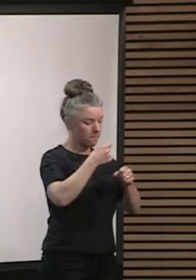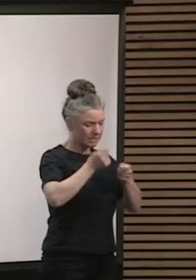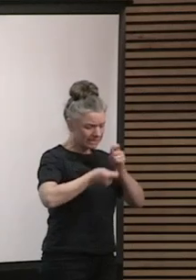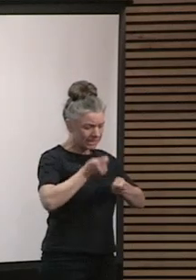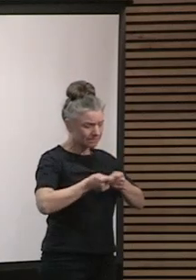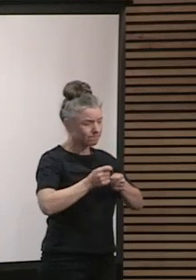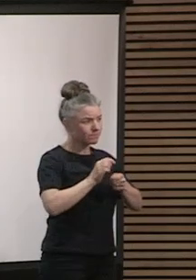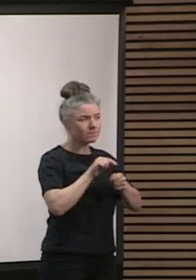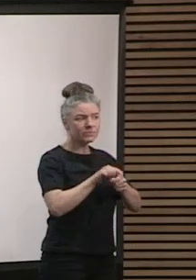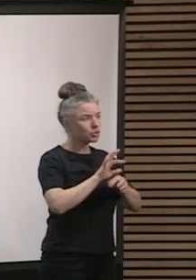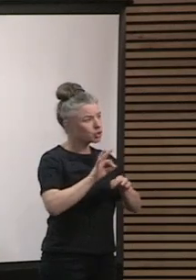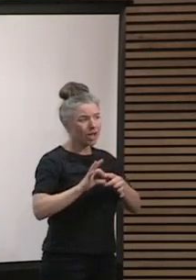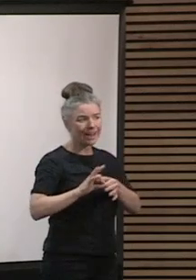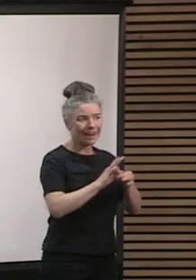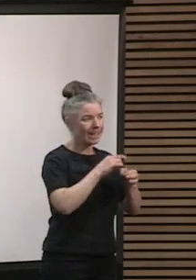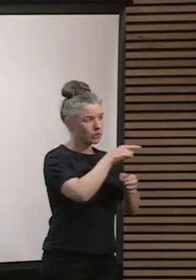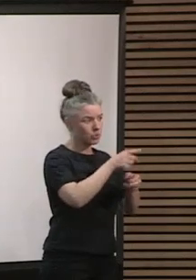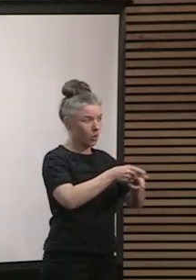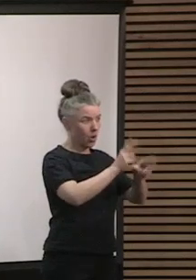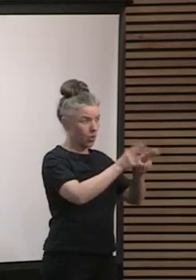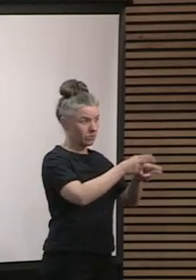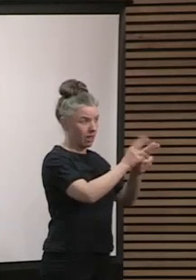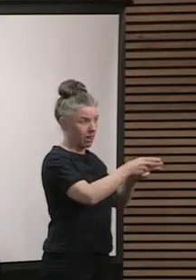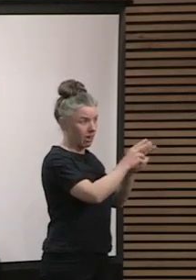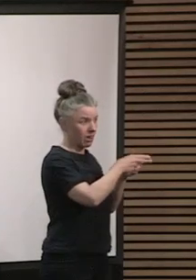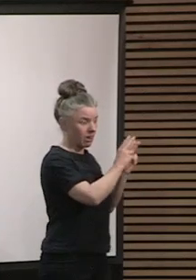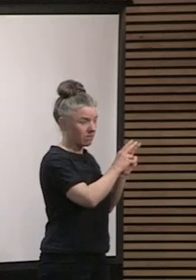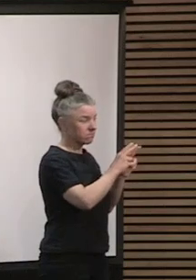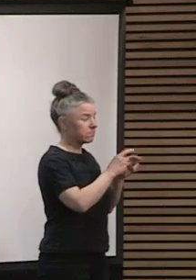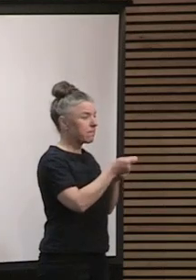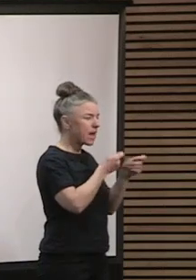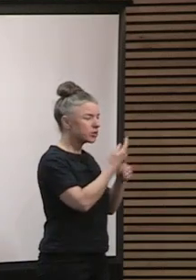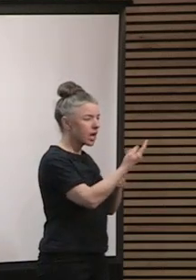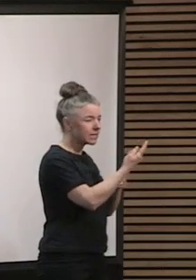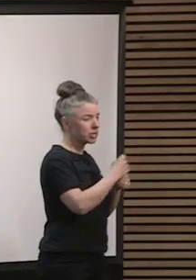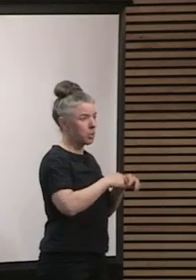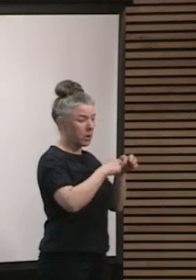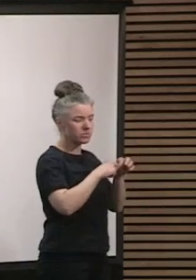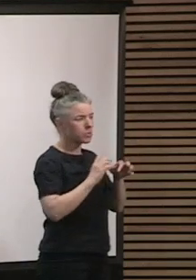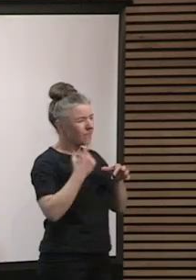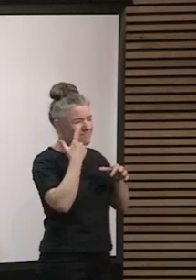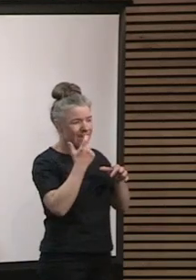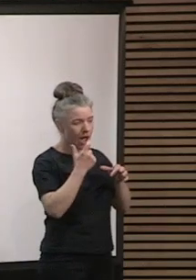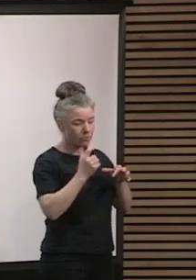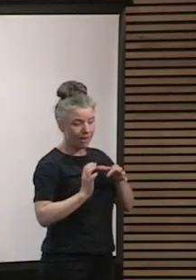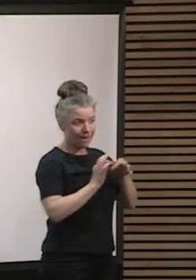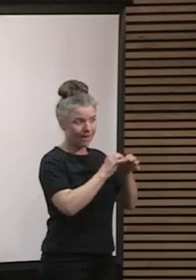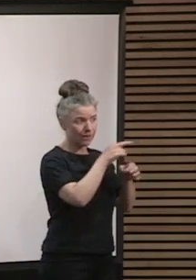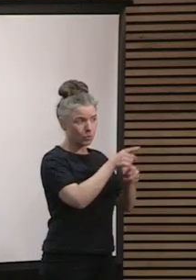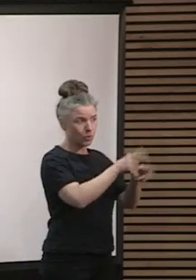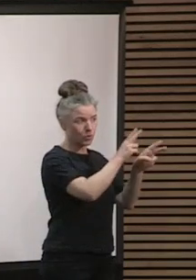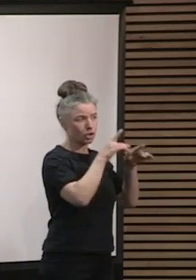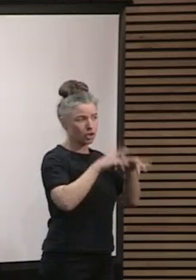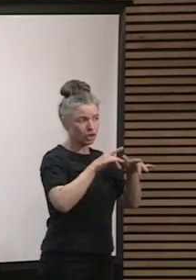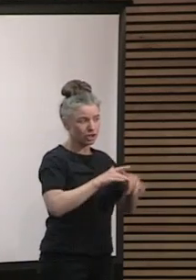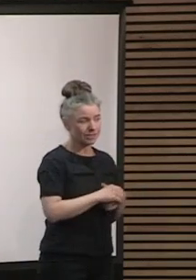link to the border or managed isolation and quarantine facilities at this stage. The